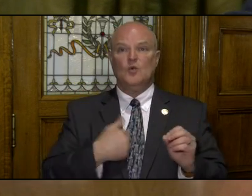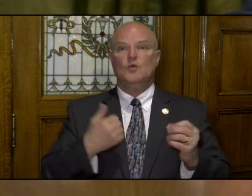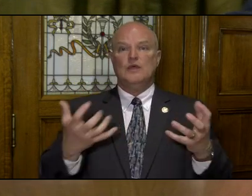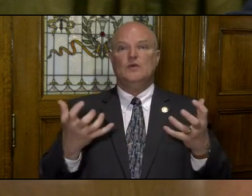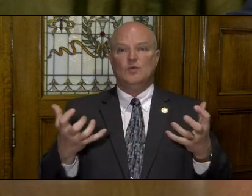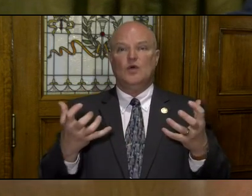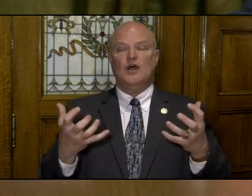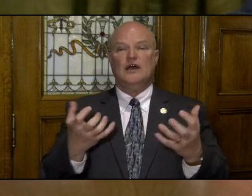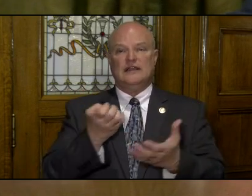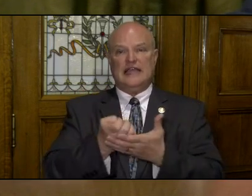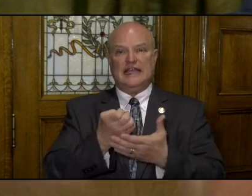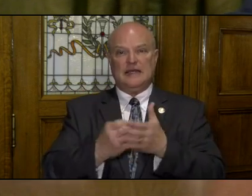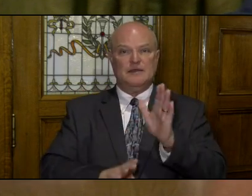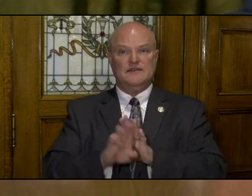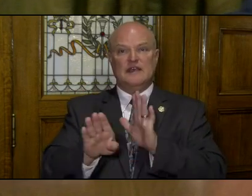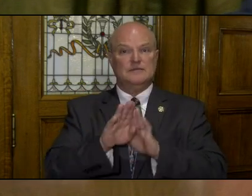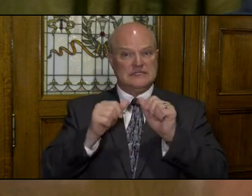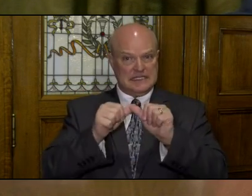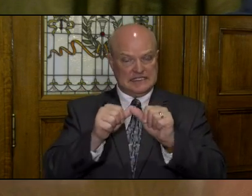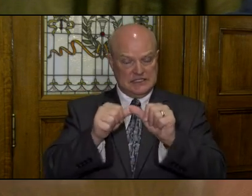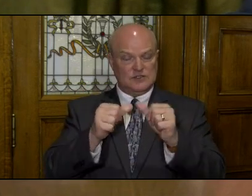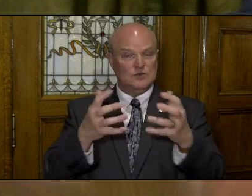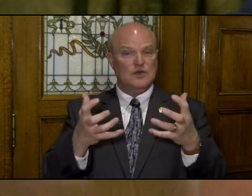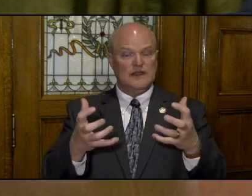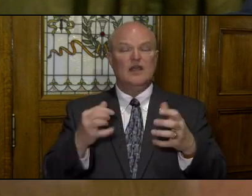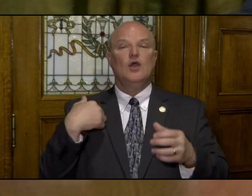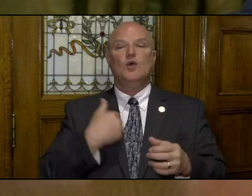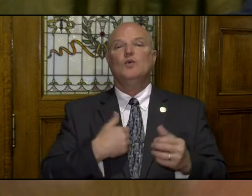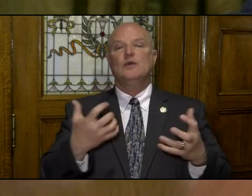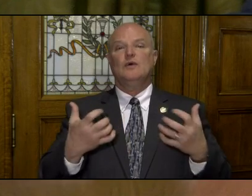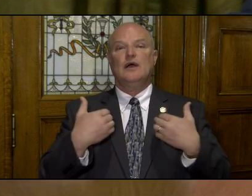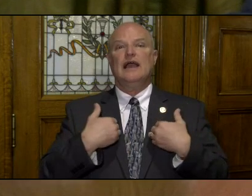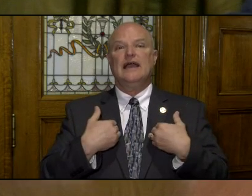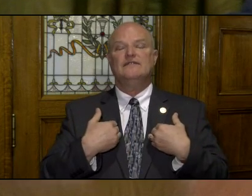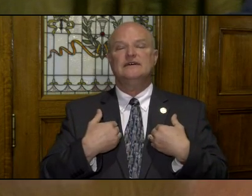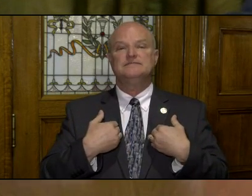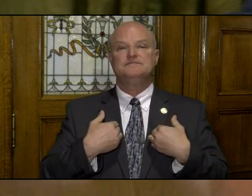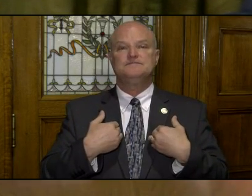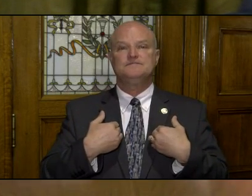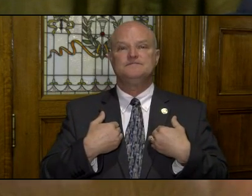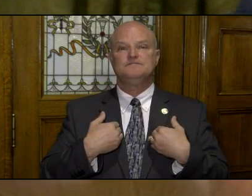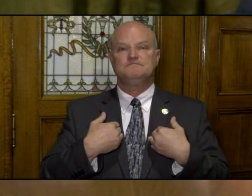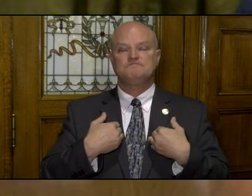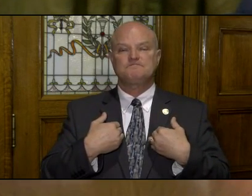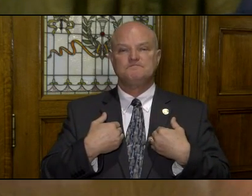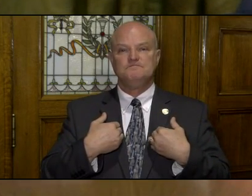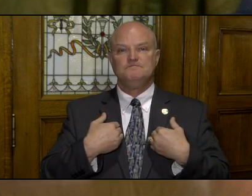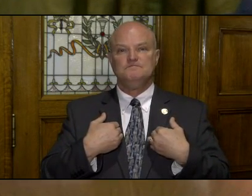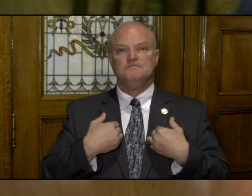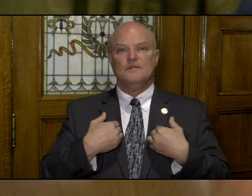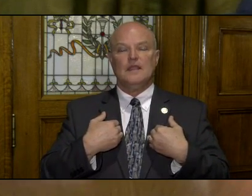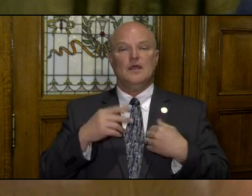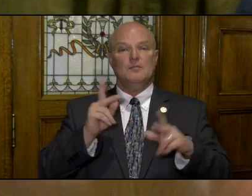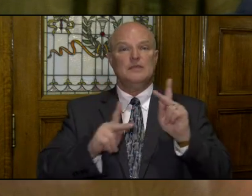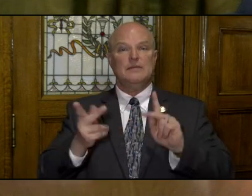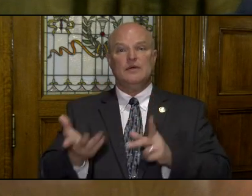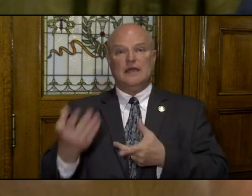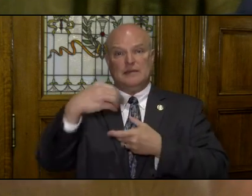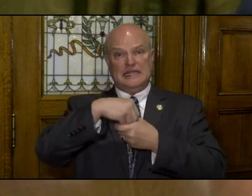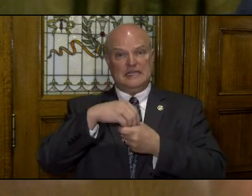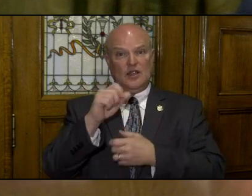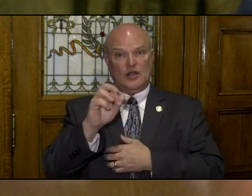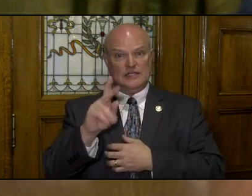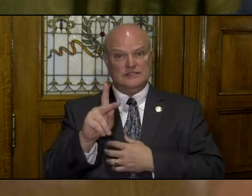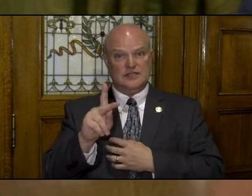our economic development growth to continue. We have prospects coming into Arkansas,